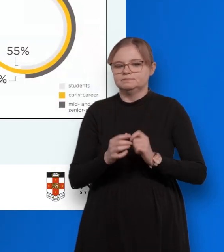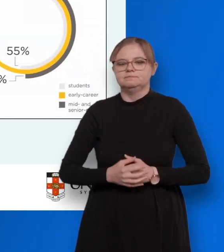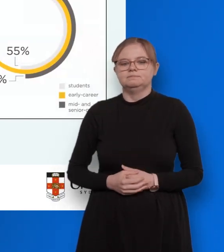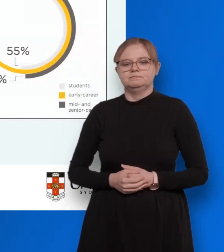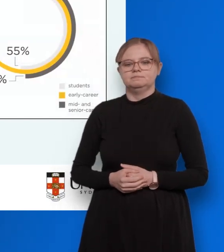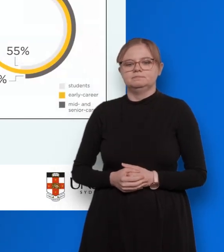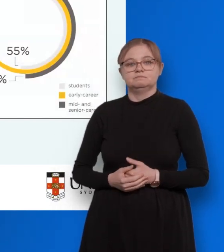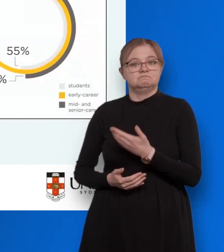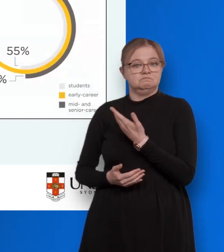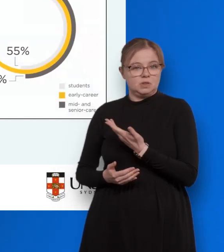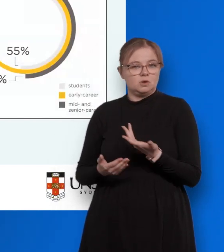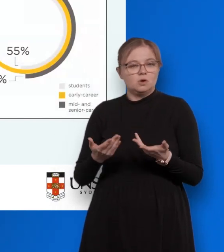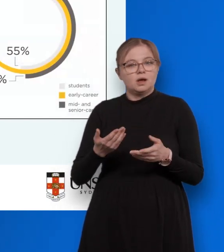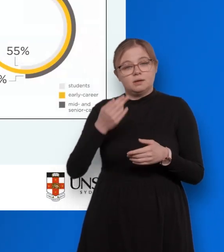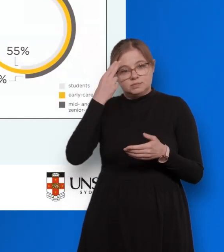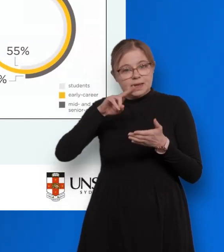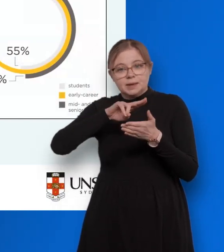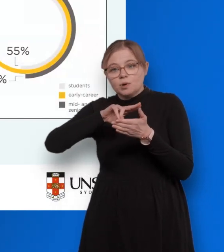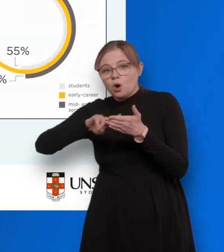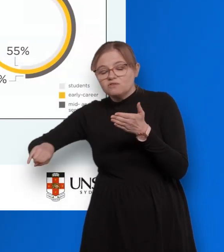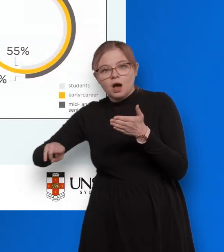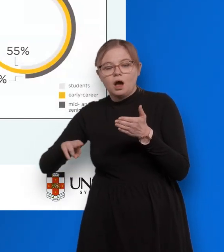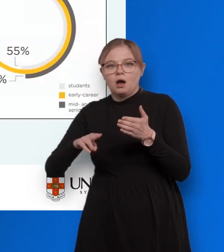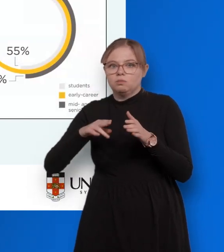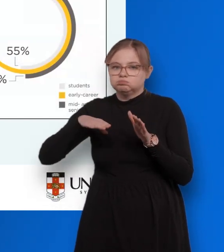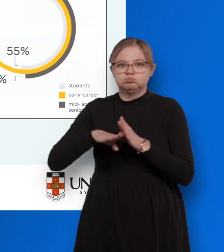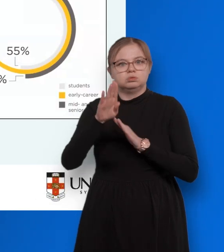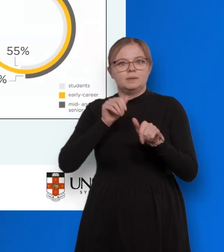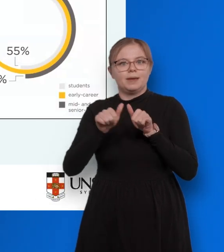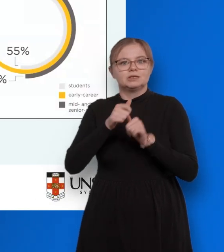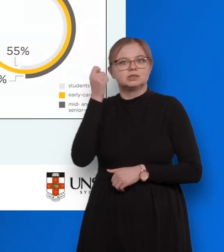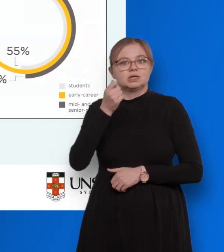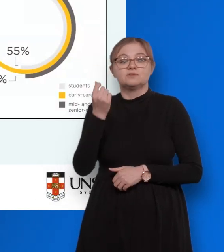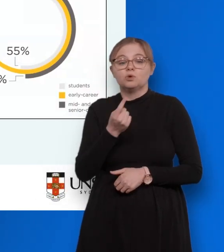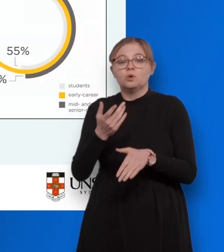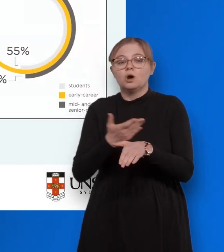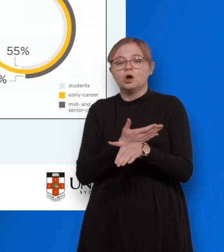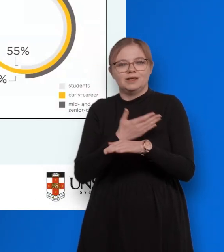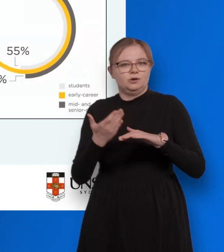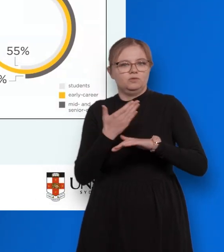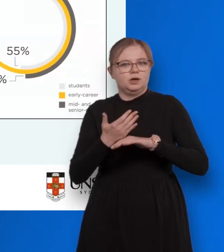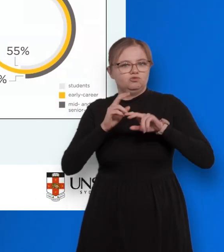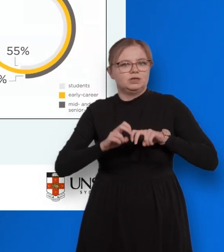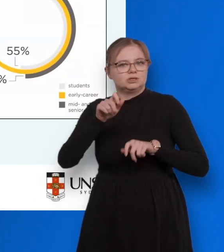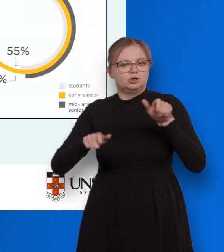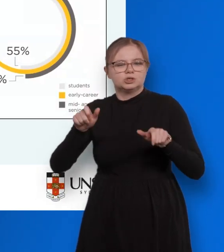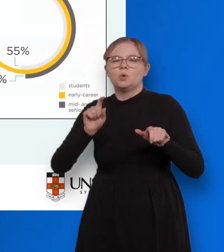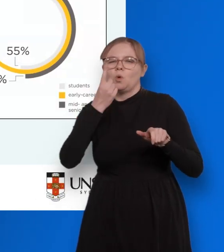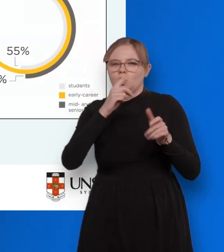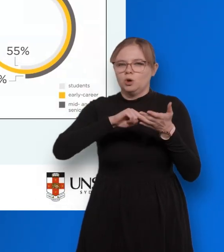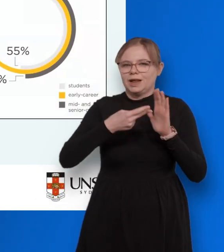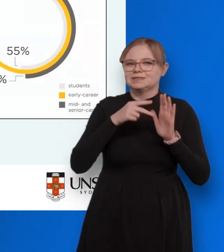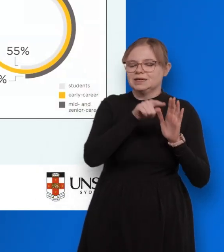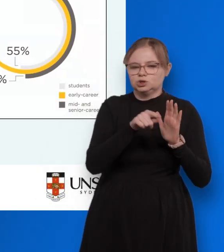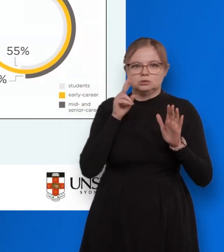anonymization significantly boosted success rates for early career researchers at one of those 2 organizations. And you can see here the effect is